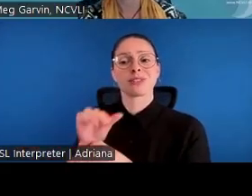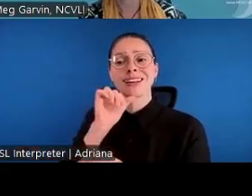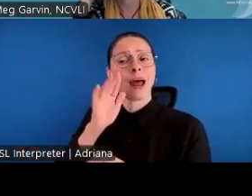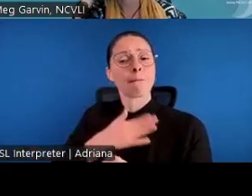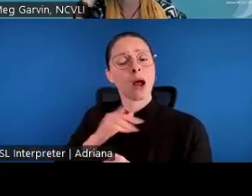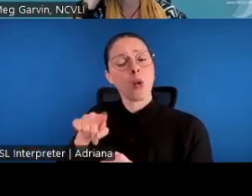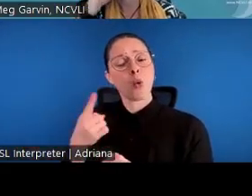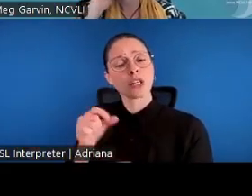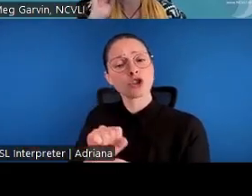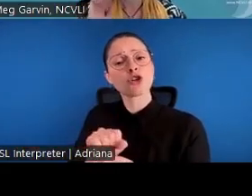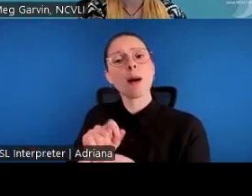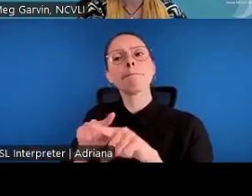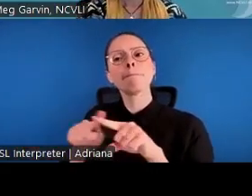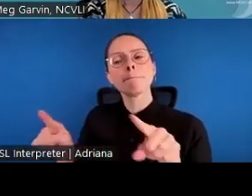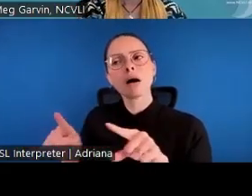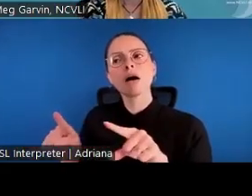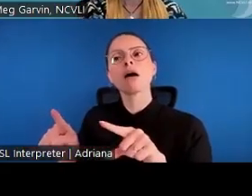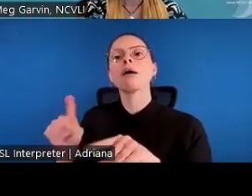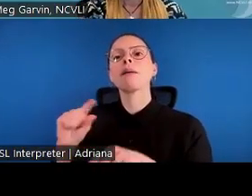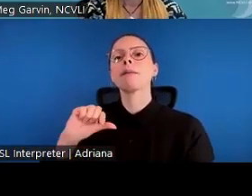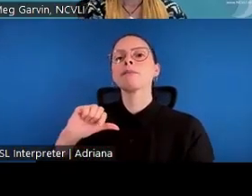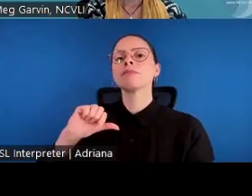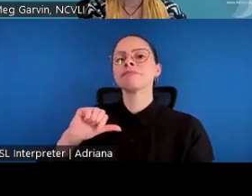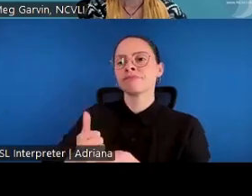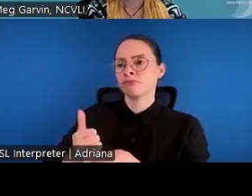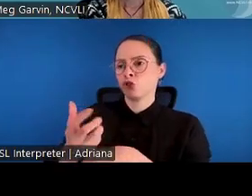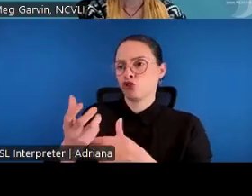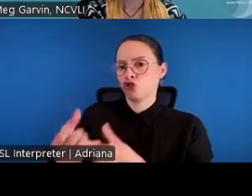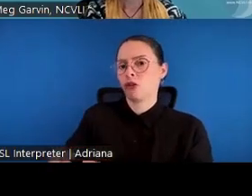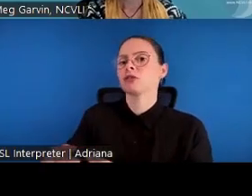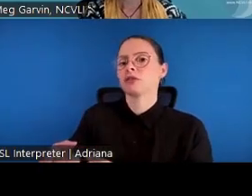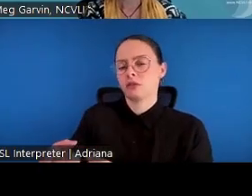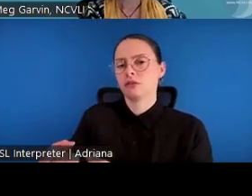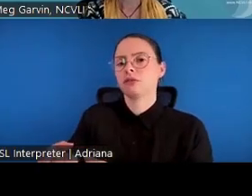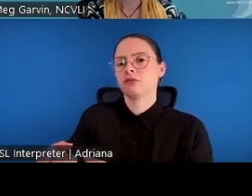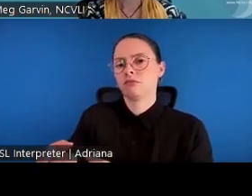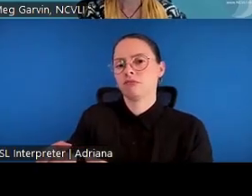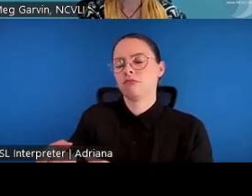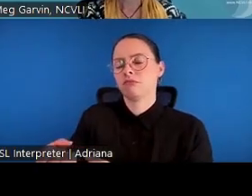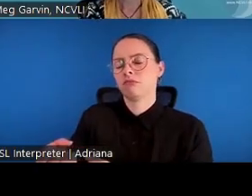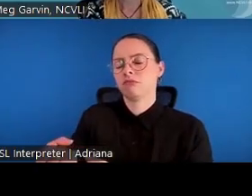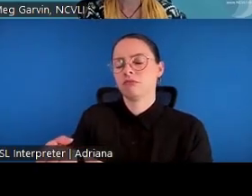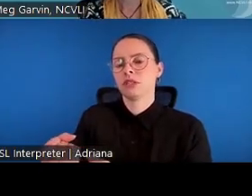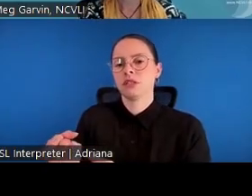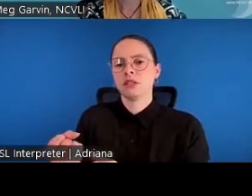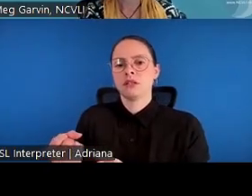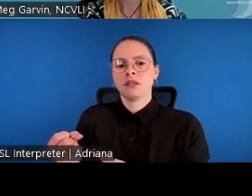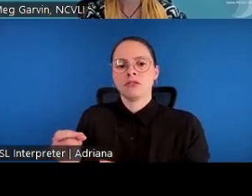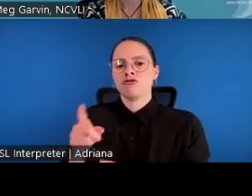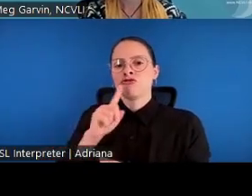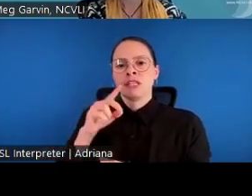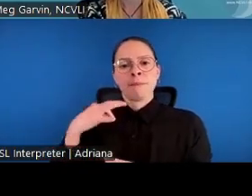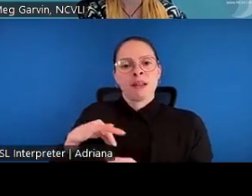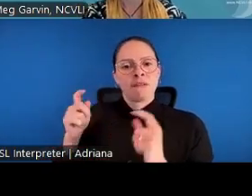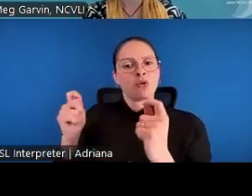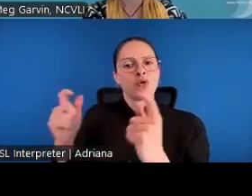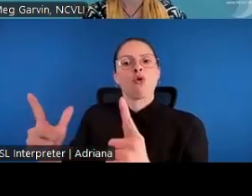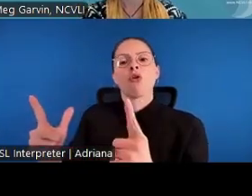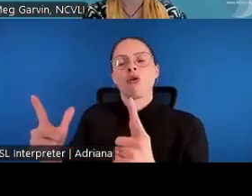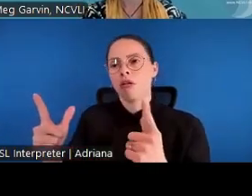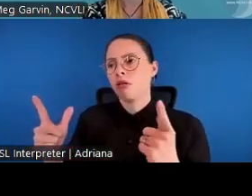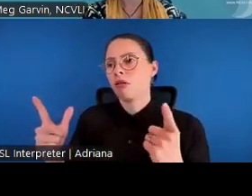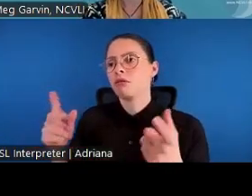facilitating trust between the prosecutor and the victim is in everyone's interest. It allows for the prosecutor to be